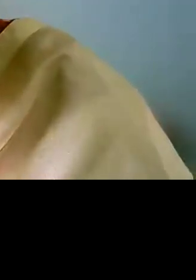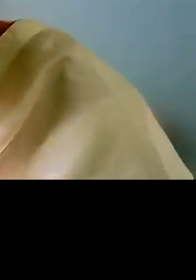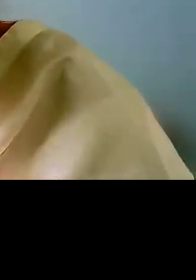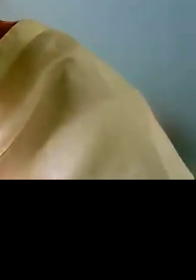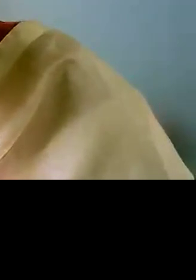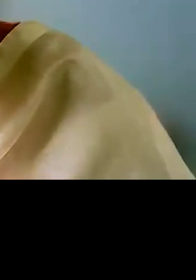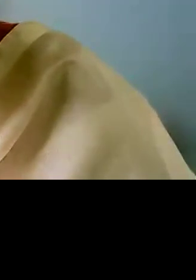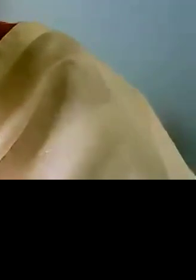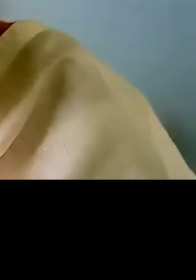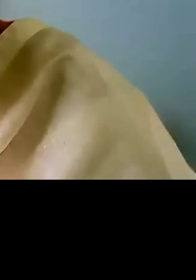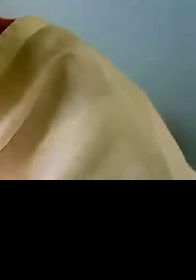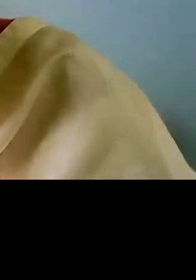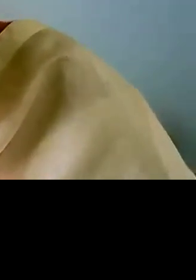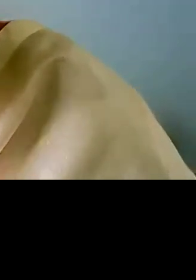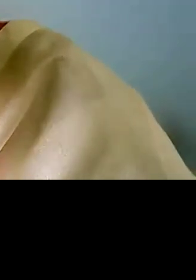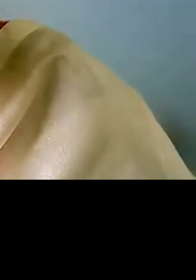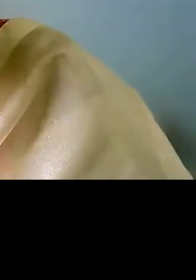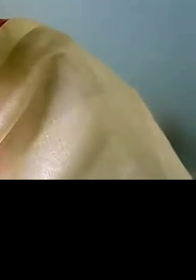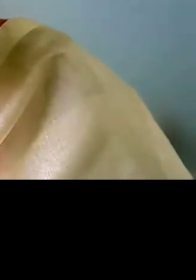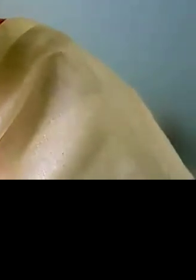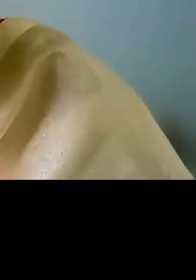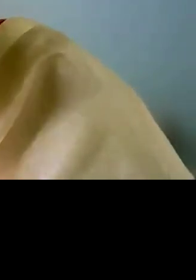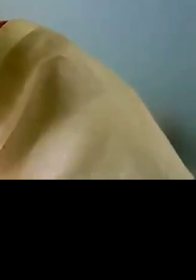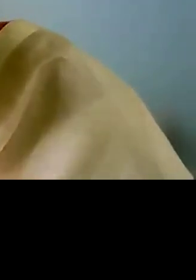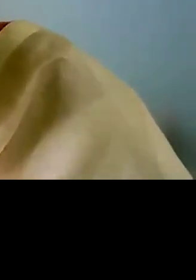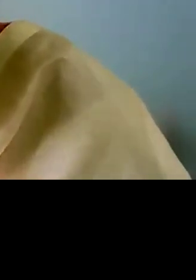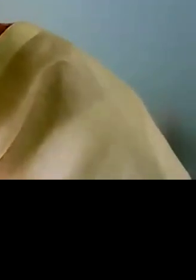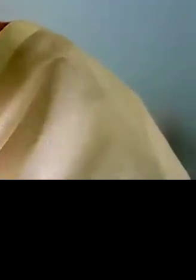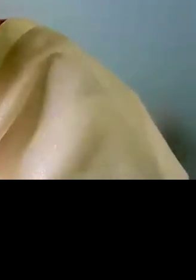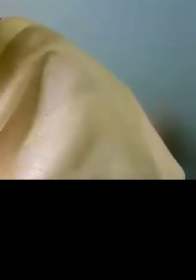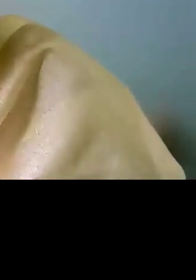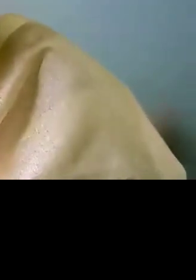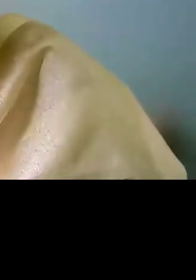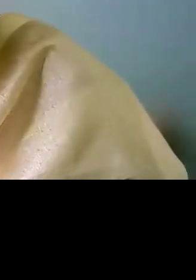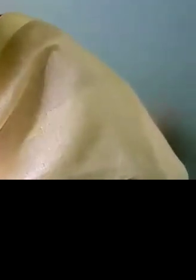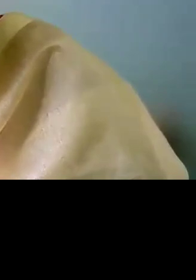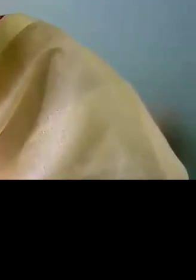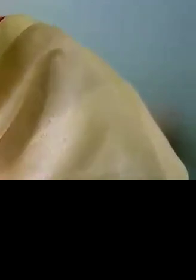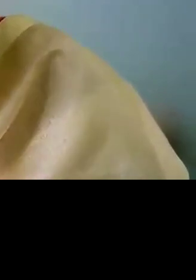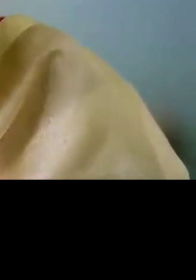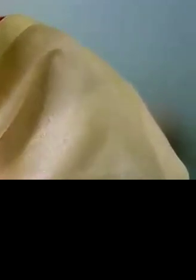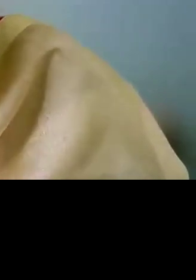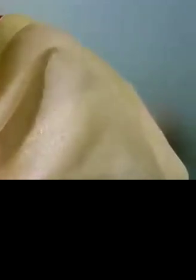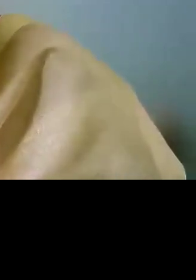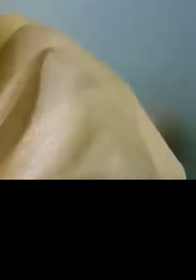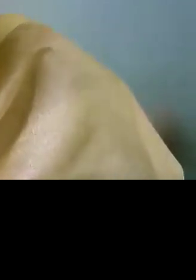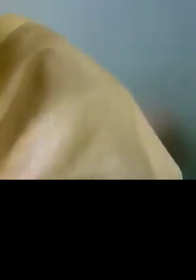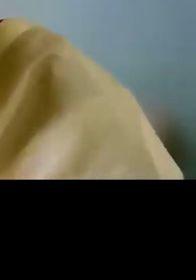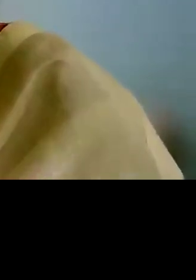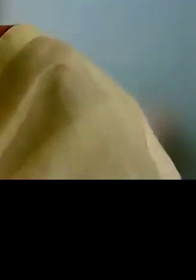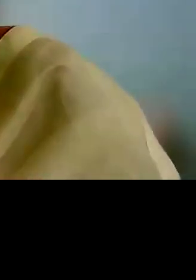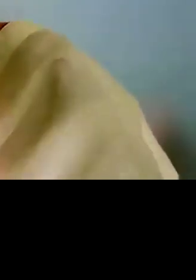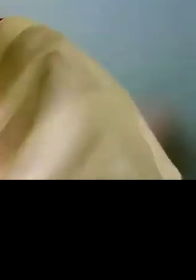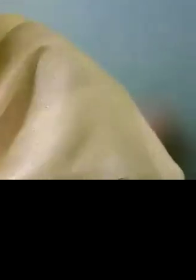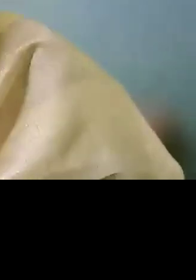you don't want to ask, but thank you so much. Thank you for joining this event today. Thank you once again. Thank you all once again. Thank